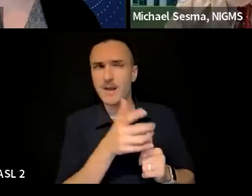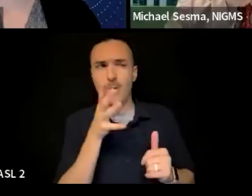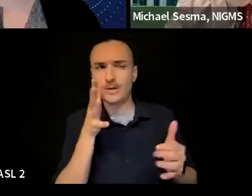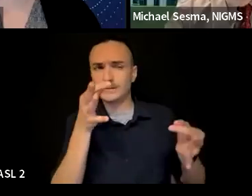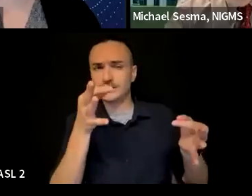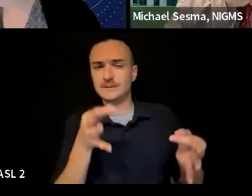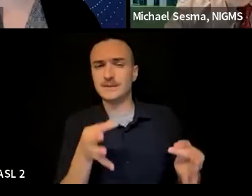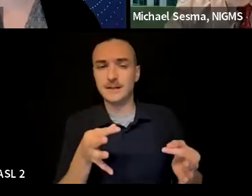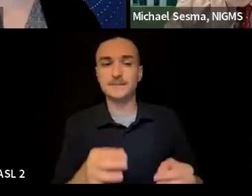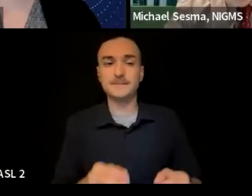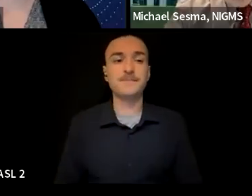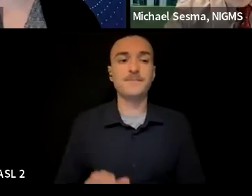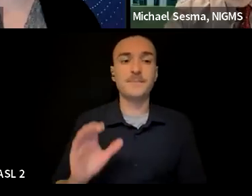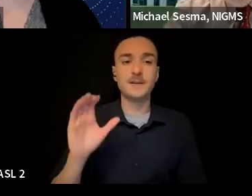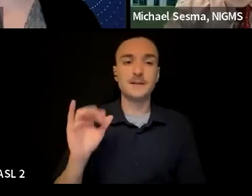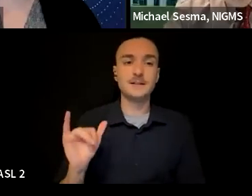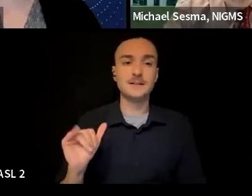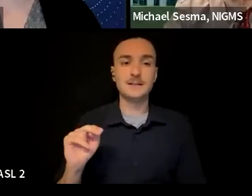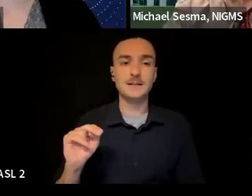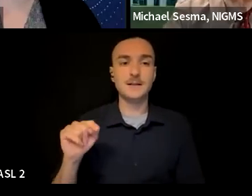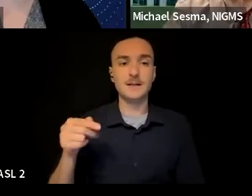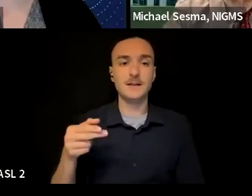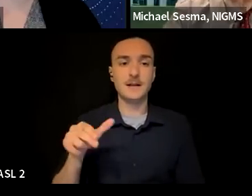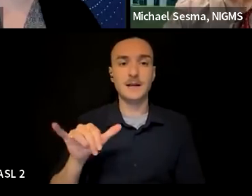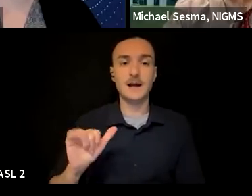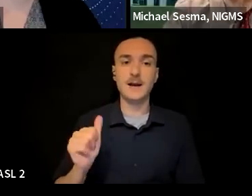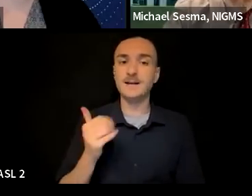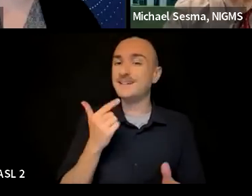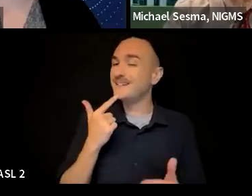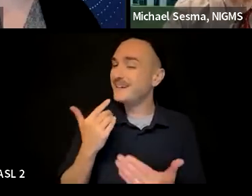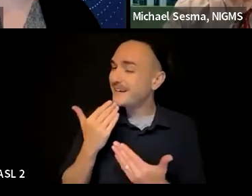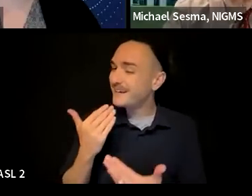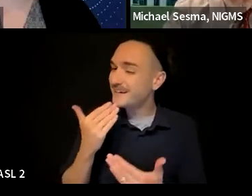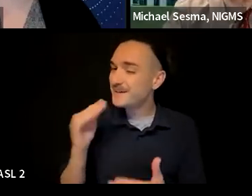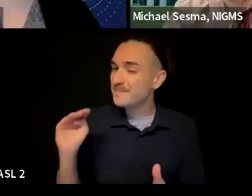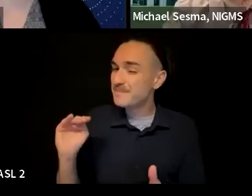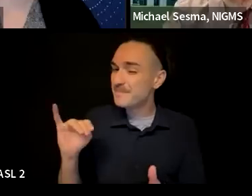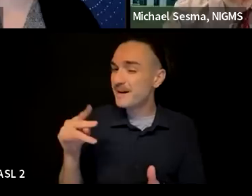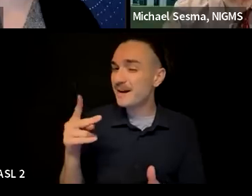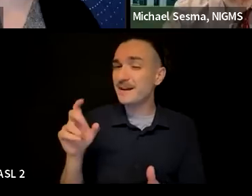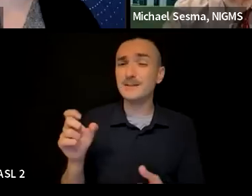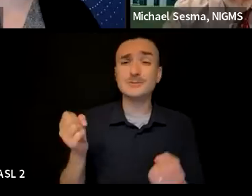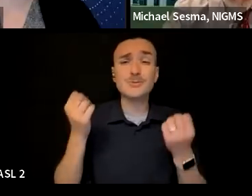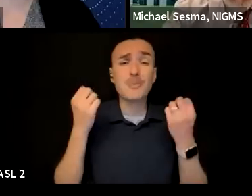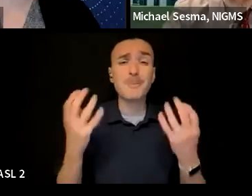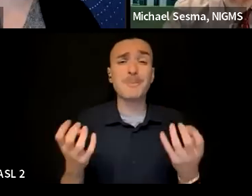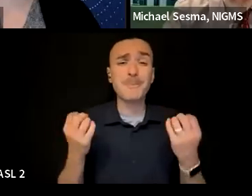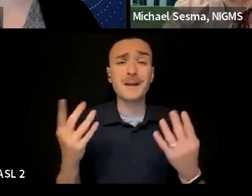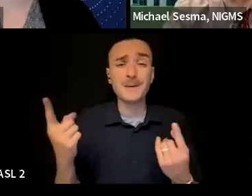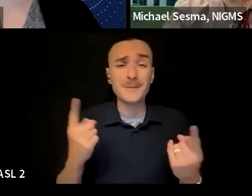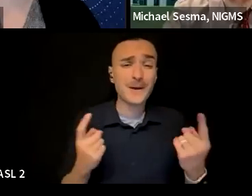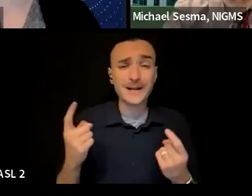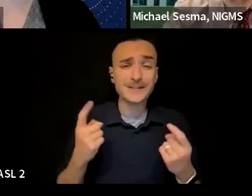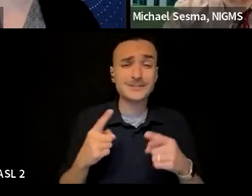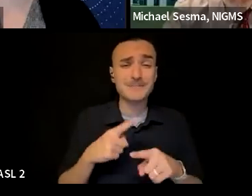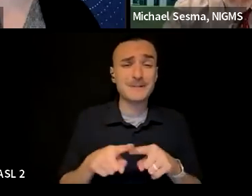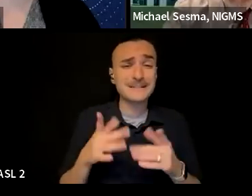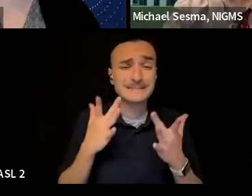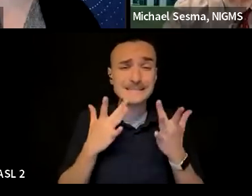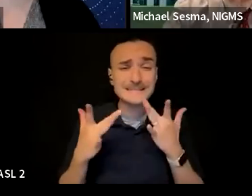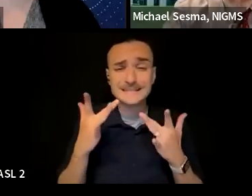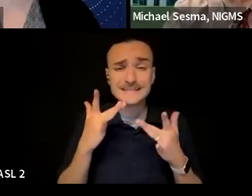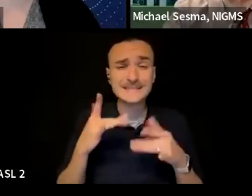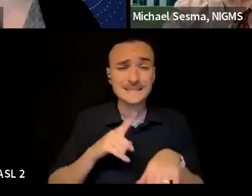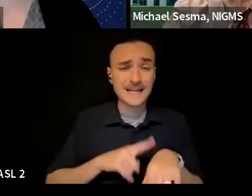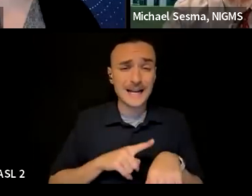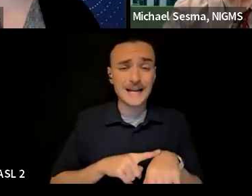Mike. So I'm going to, we have so many questions and so little time left. I'm going to send this to